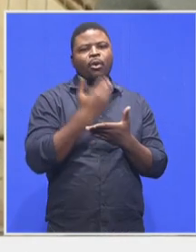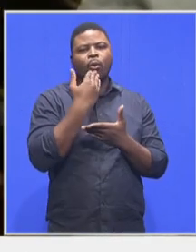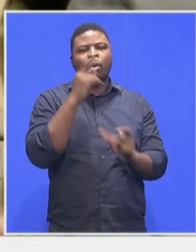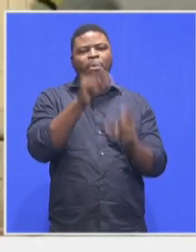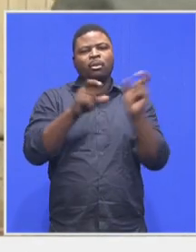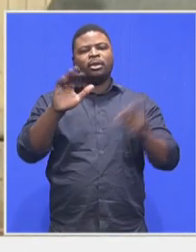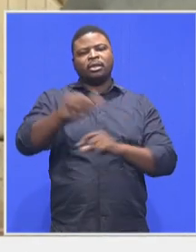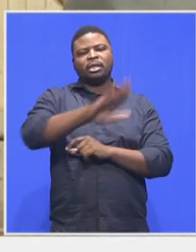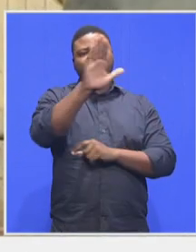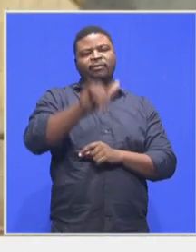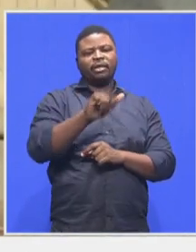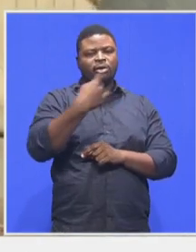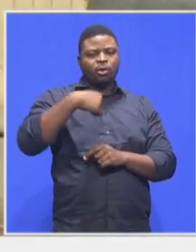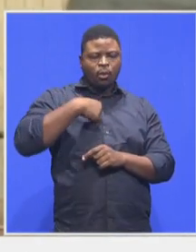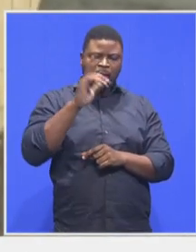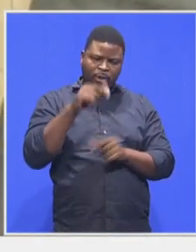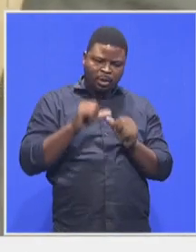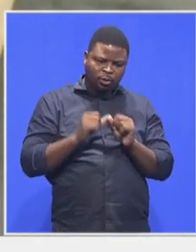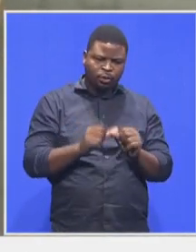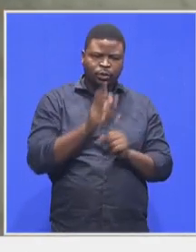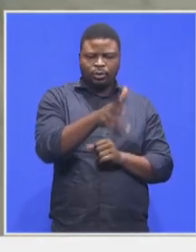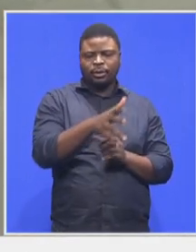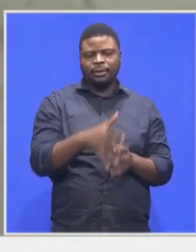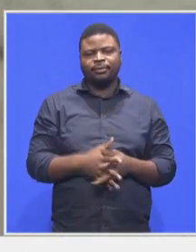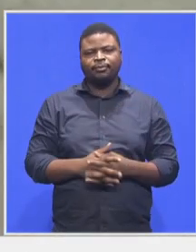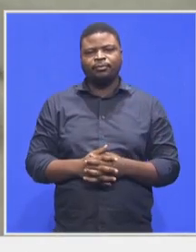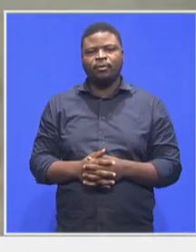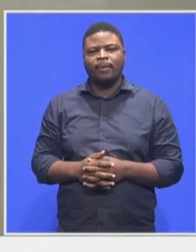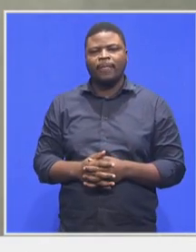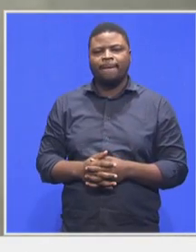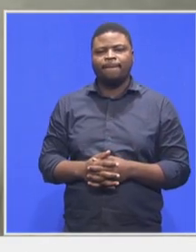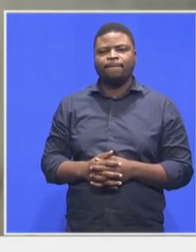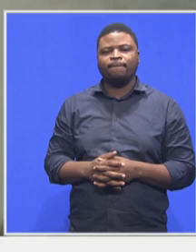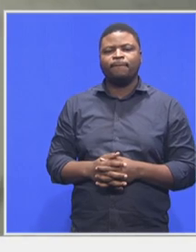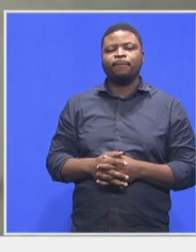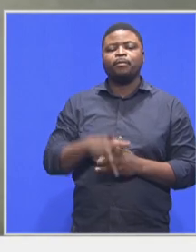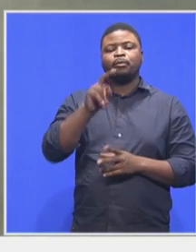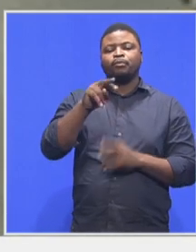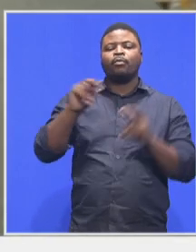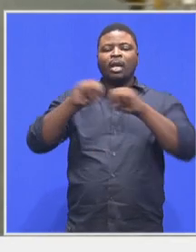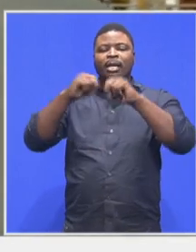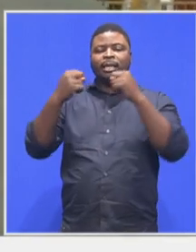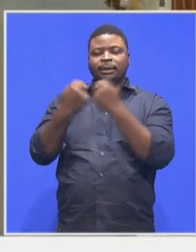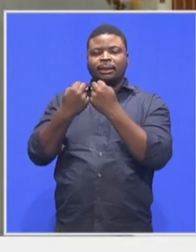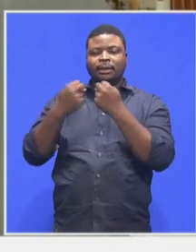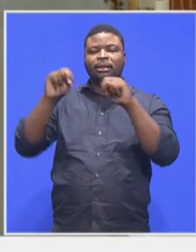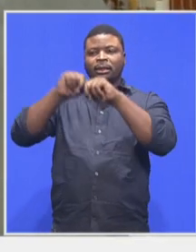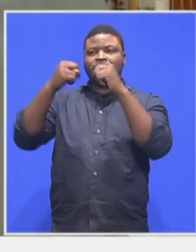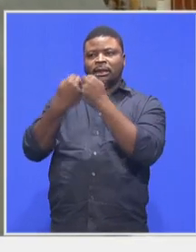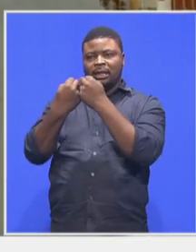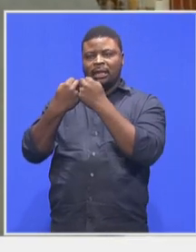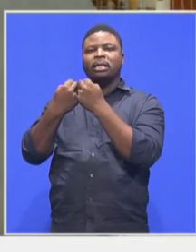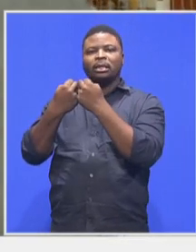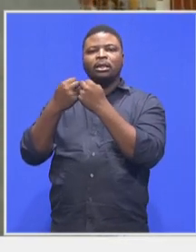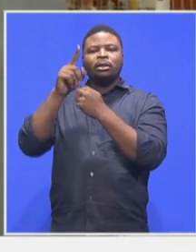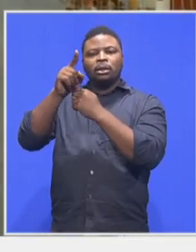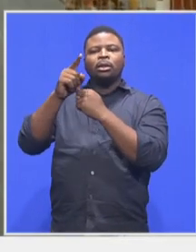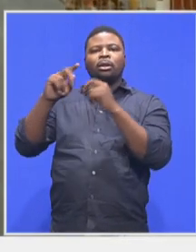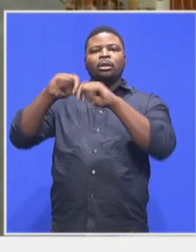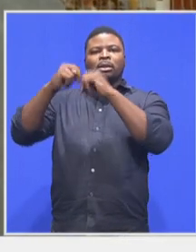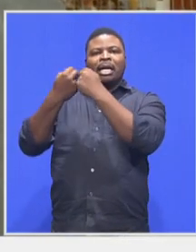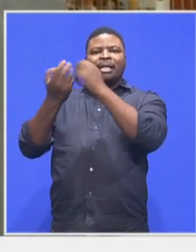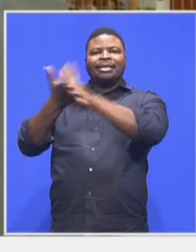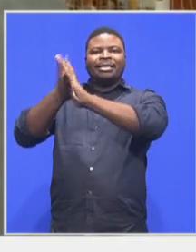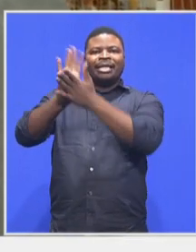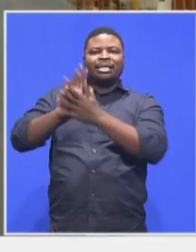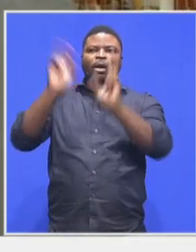that. Lastly, any idea how this state of national disaster is going to be funded, if at all?